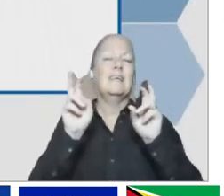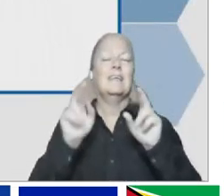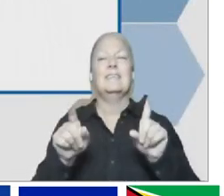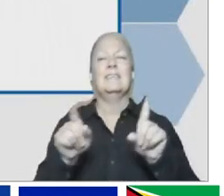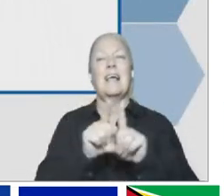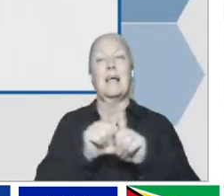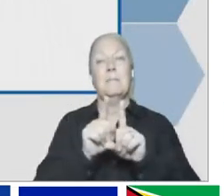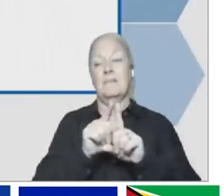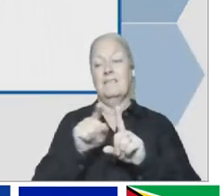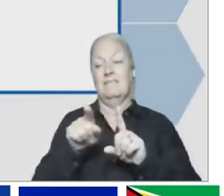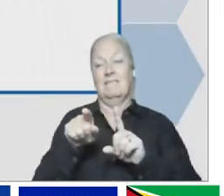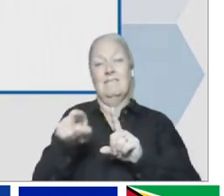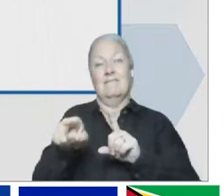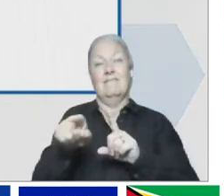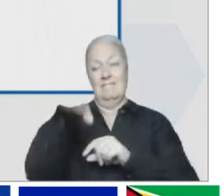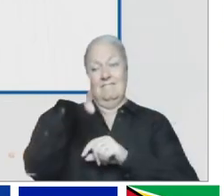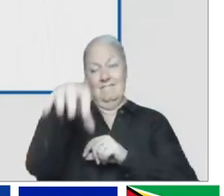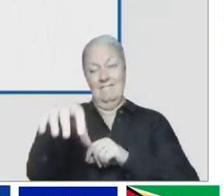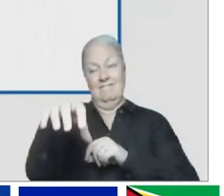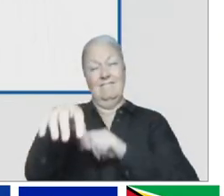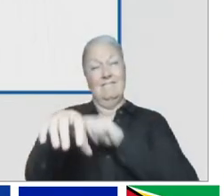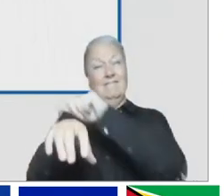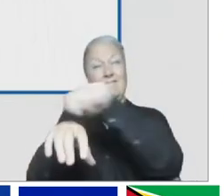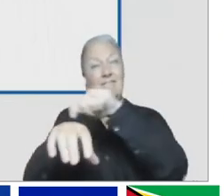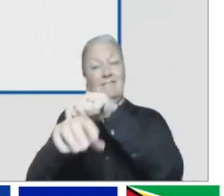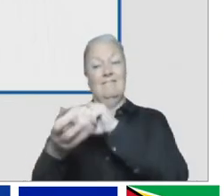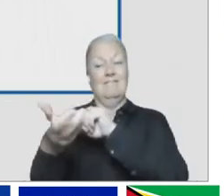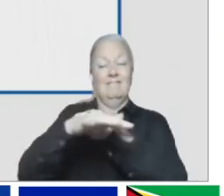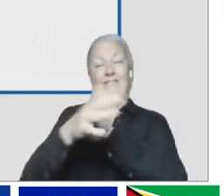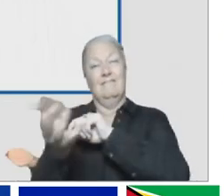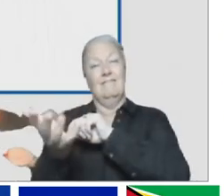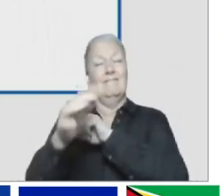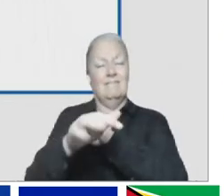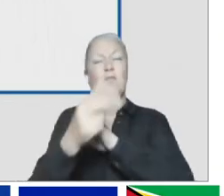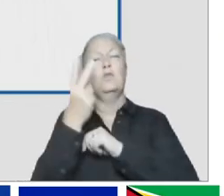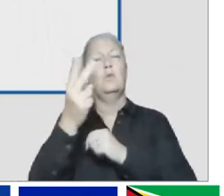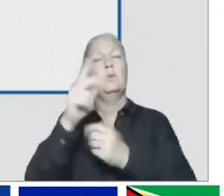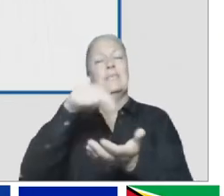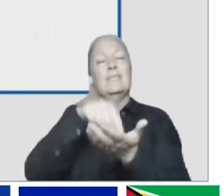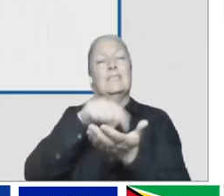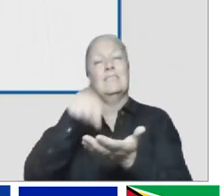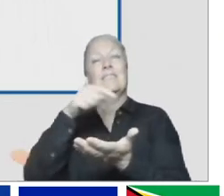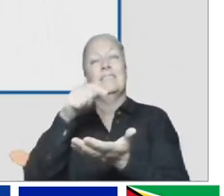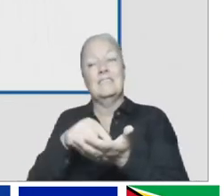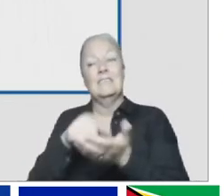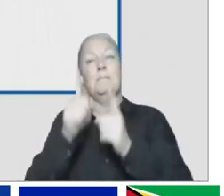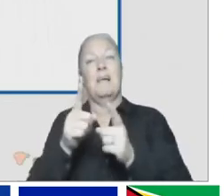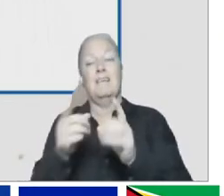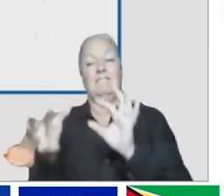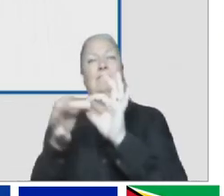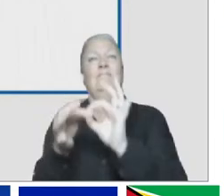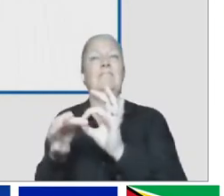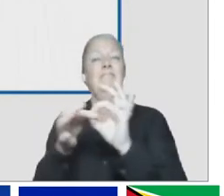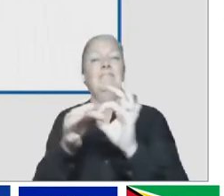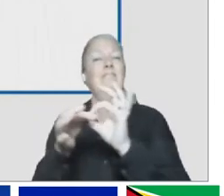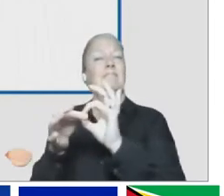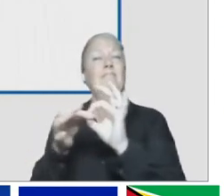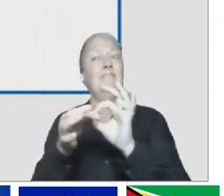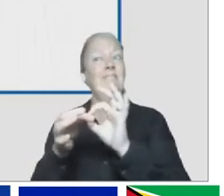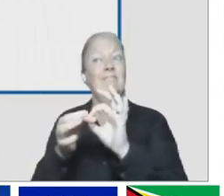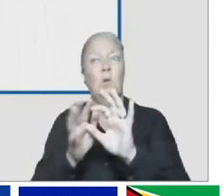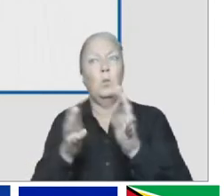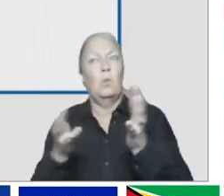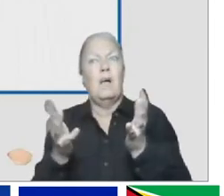and the city of Rivera Cabral had to take joint actions since the pandemic, of course, had no limits or borders,